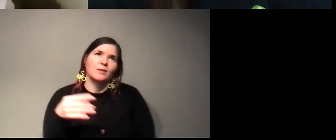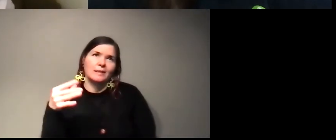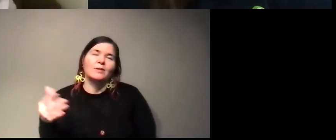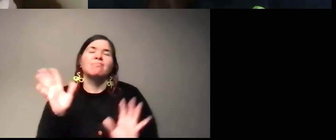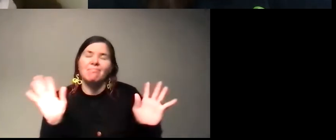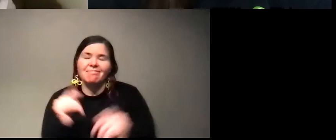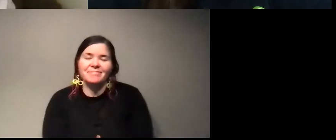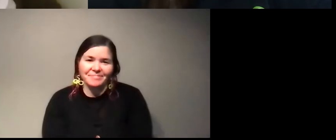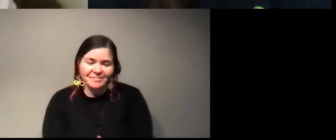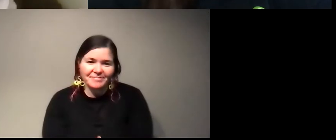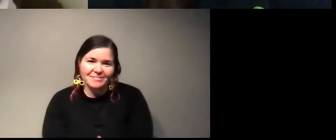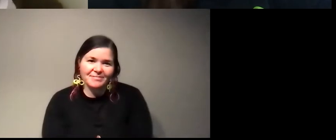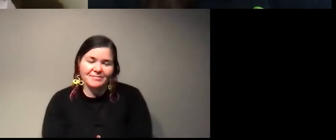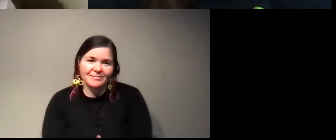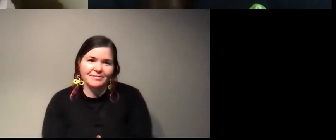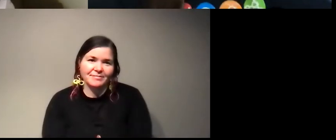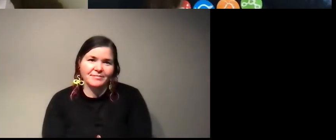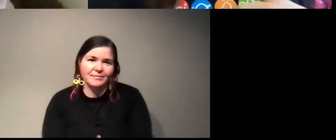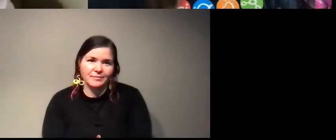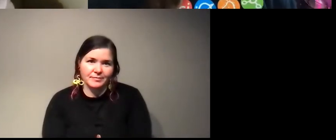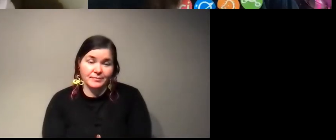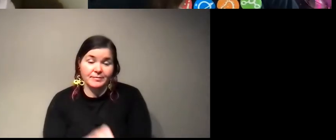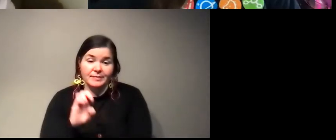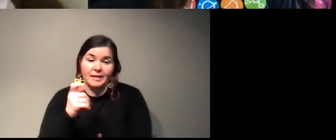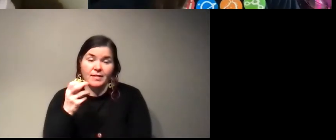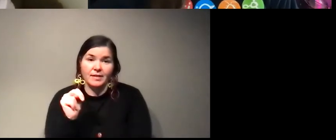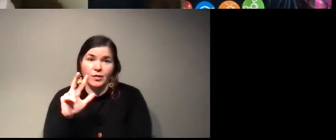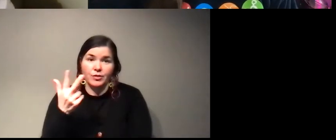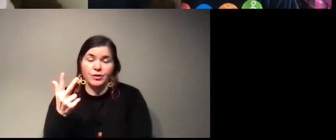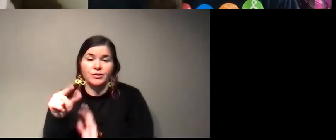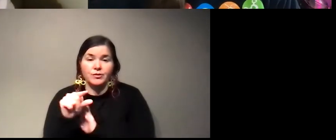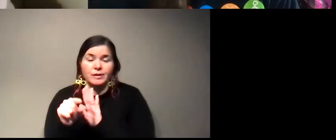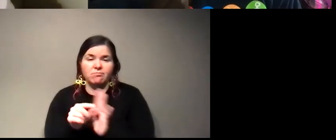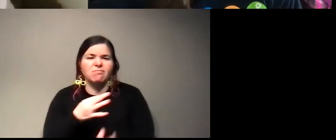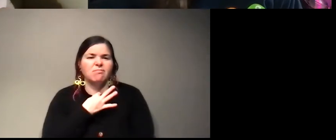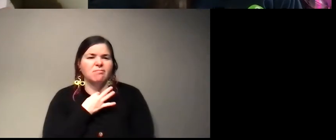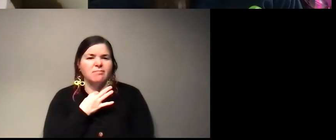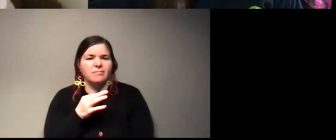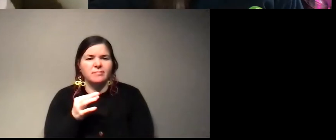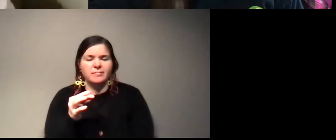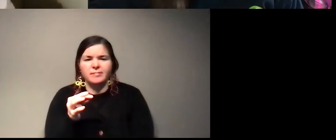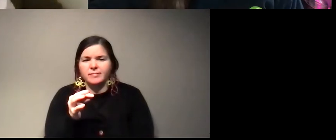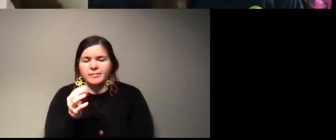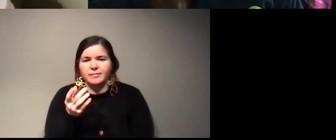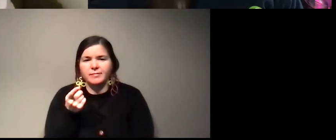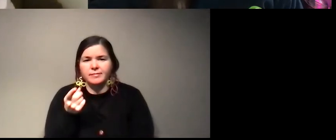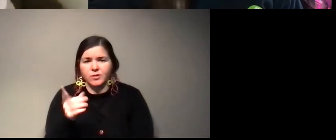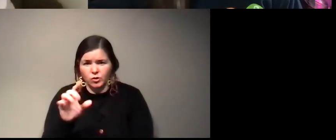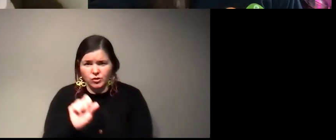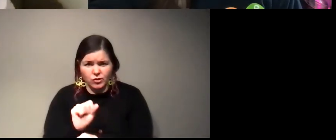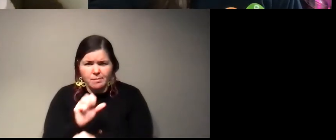connections everywhere. Let's see. Ethan, grade 3, would like to know, how old do you have to be to do your